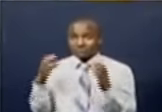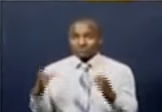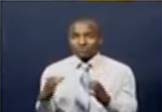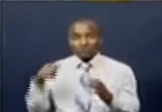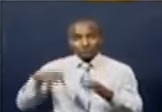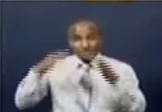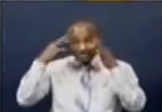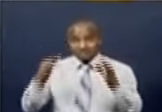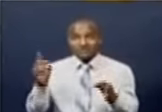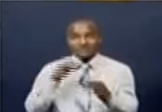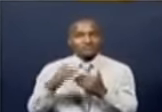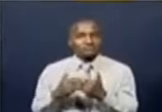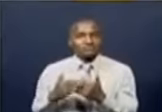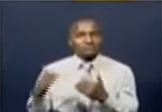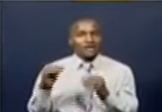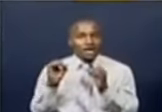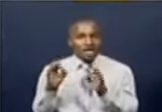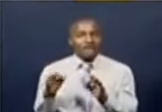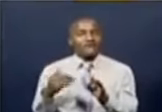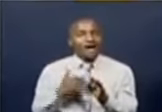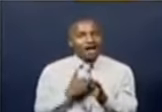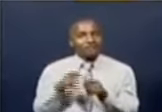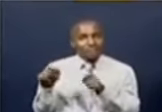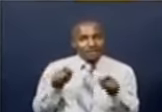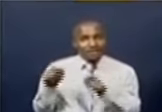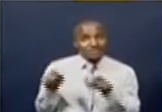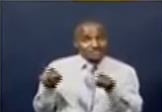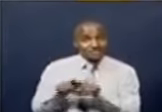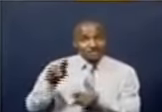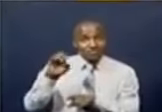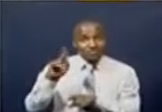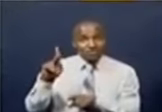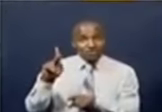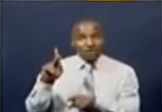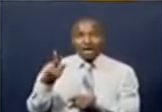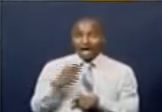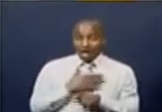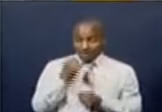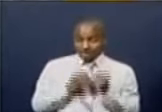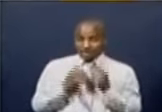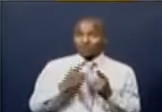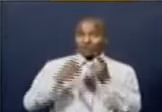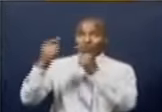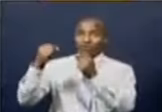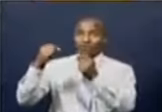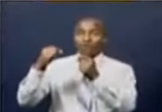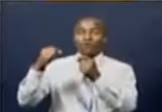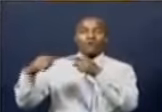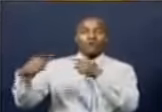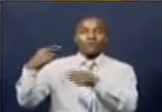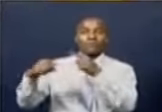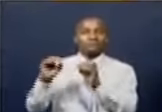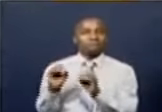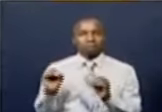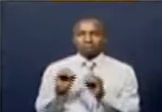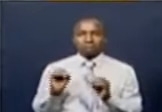in the near future. Yeah. If we're having the same management at NOC, yeah, we're not going to allow athletes to go to competitions, any competitions,